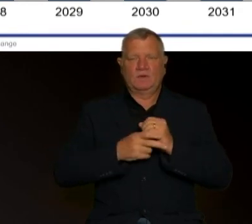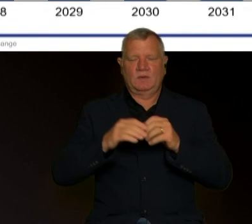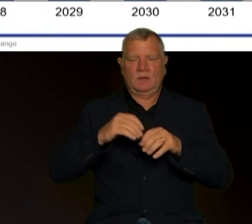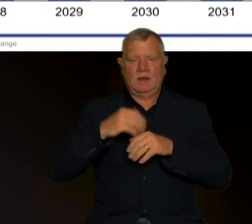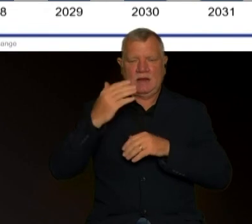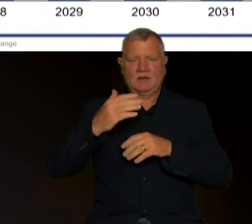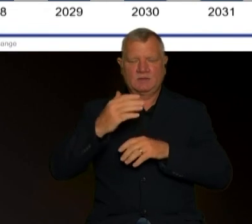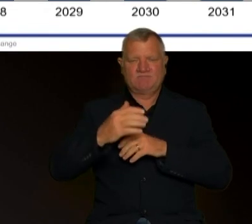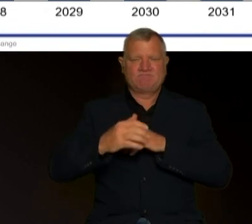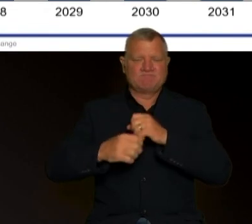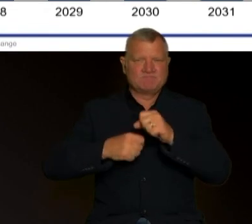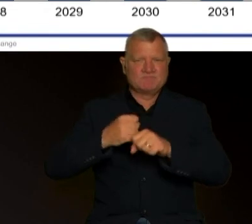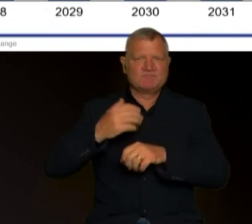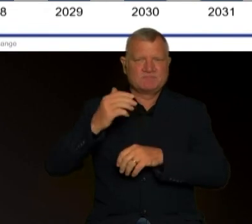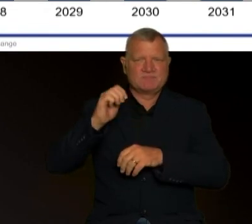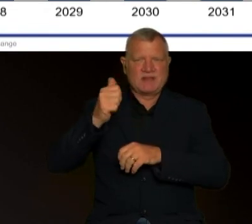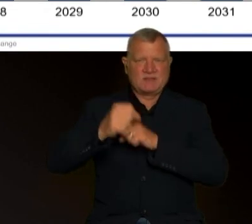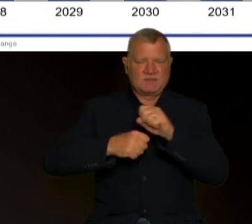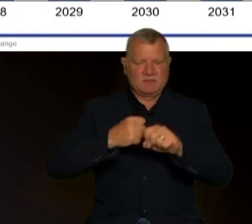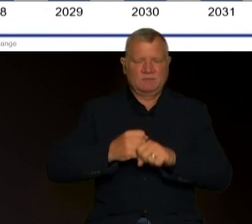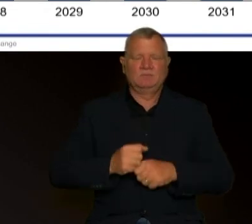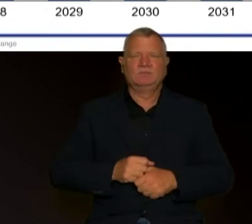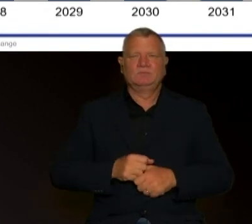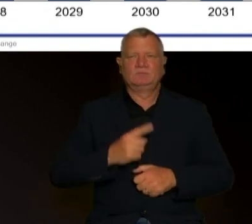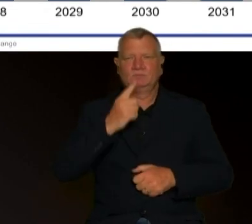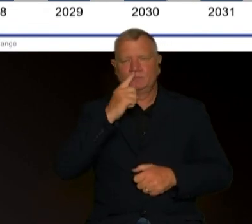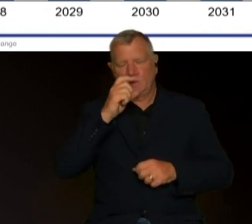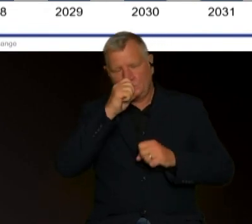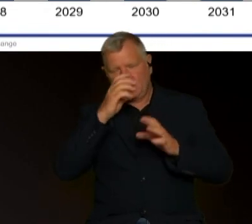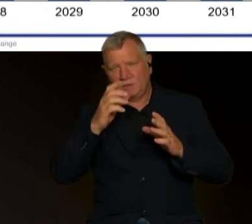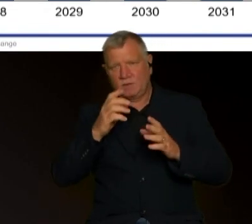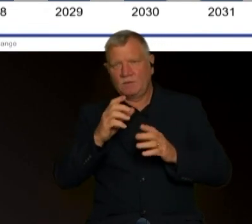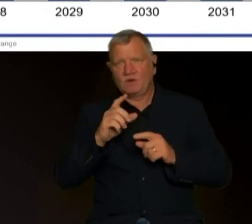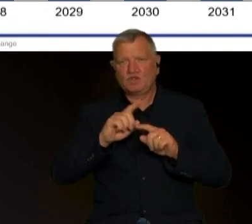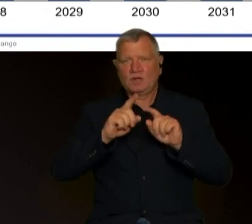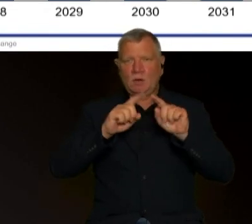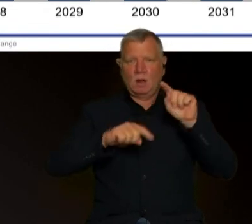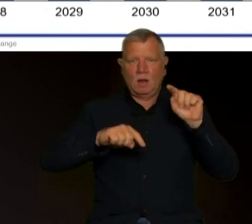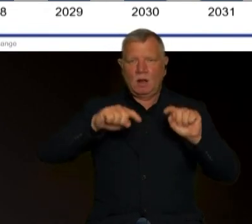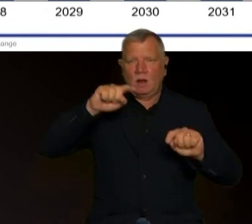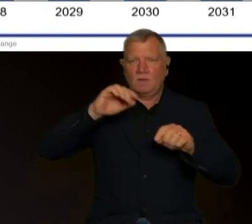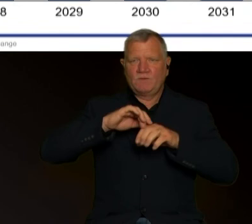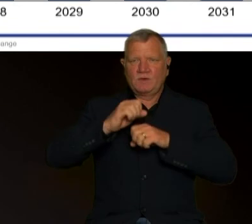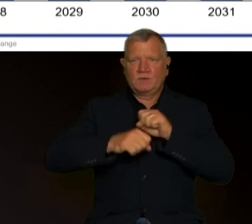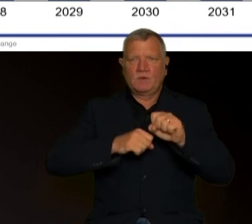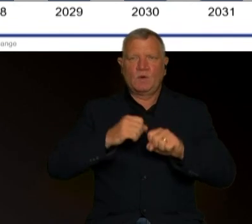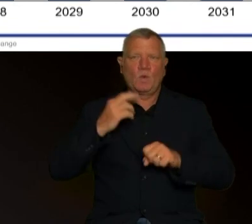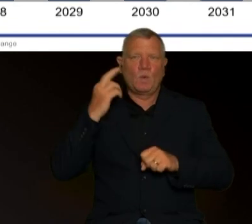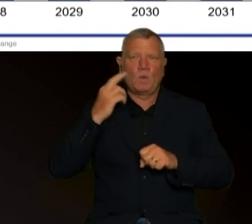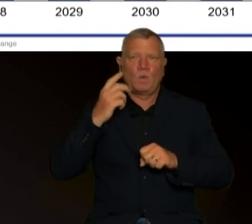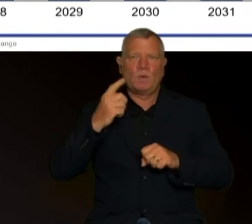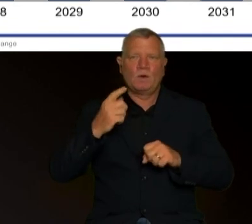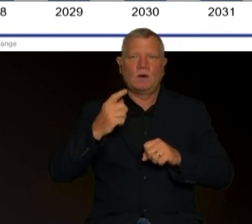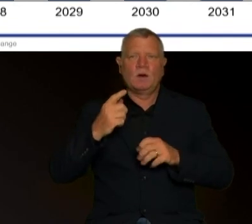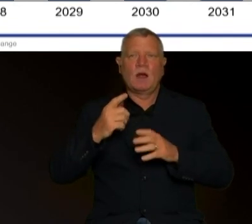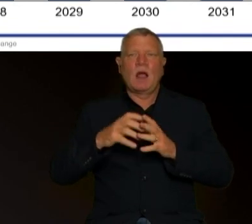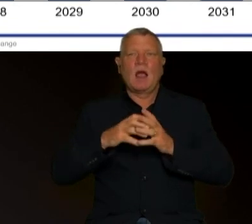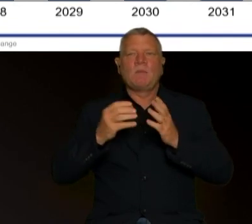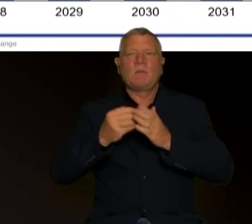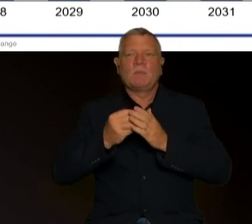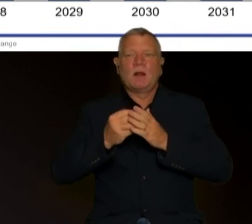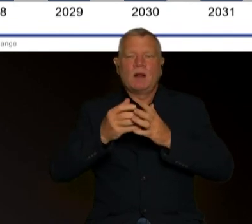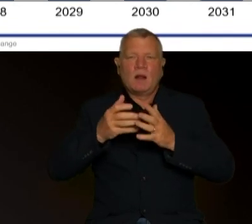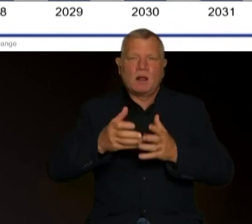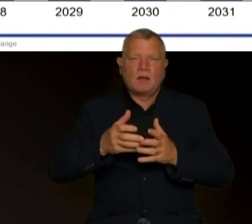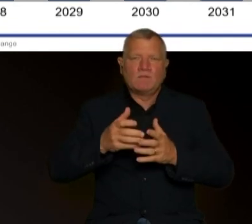next decade. You can also see projected contributions vary from year to year, which is driven by forecasted surpluses and